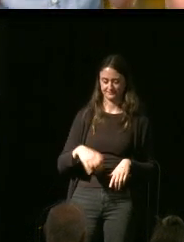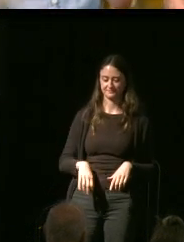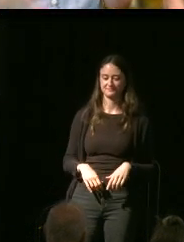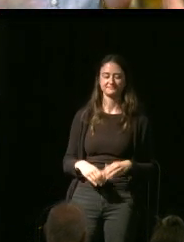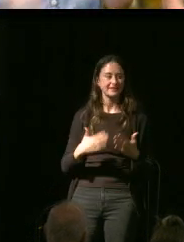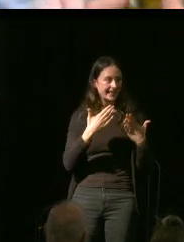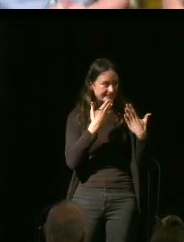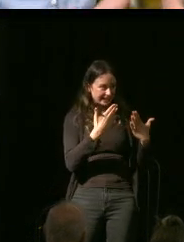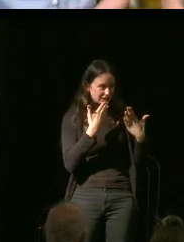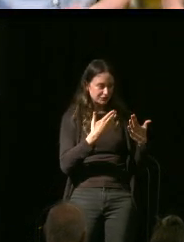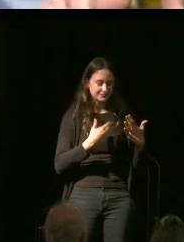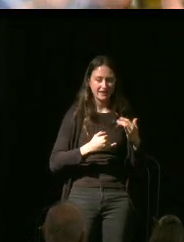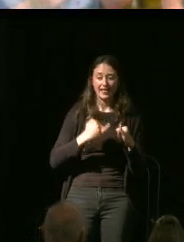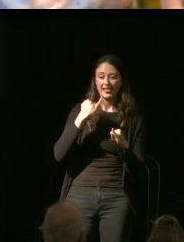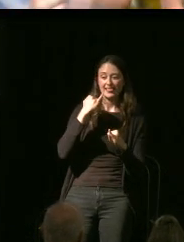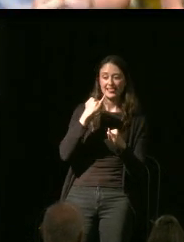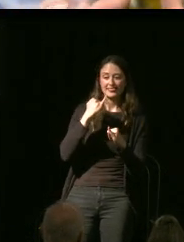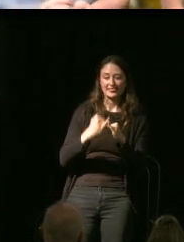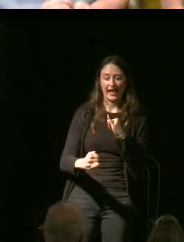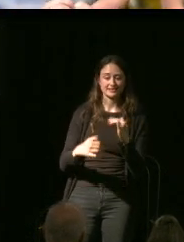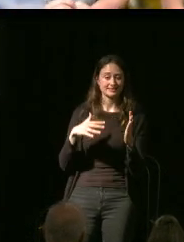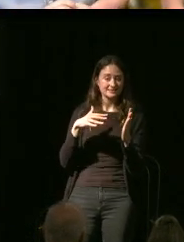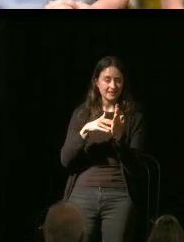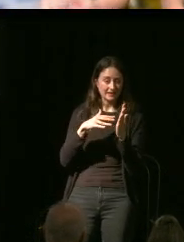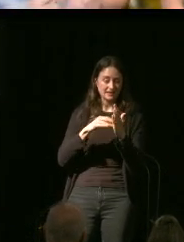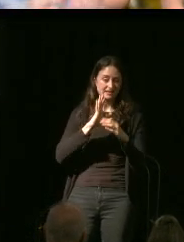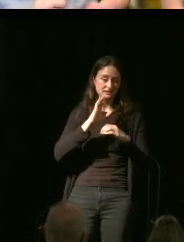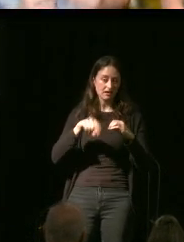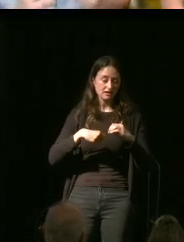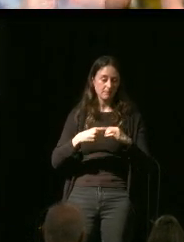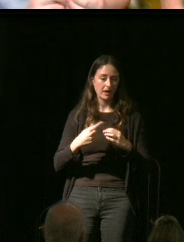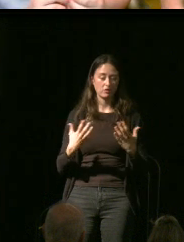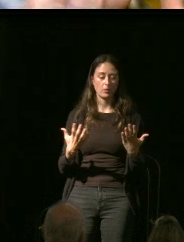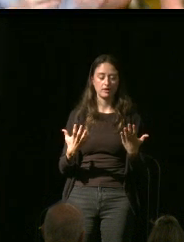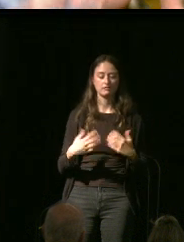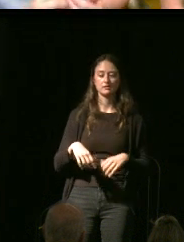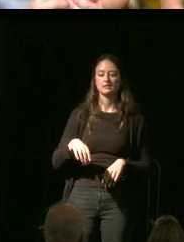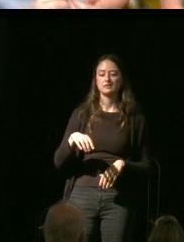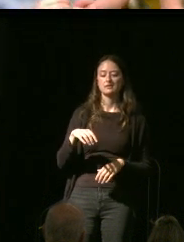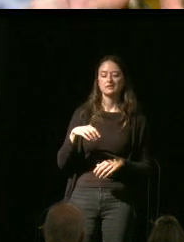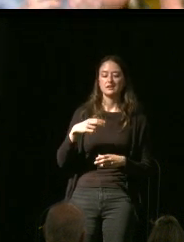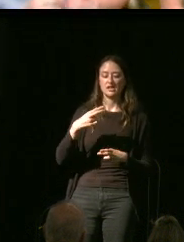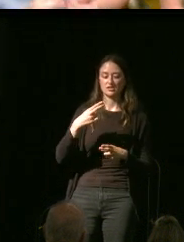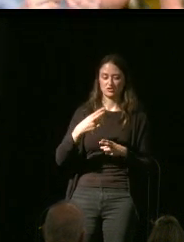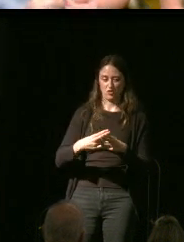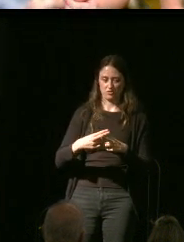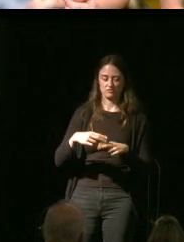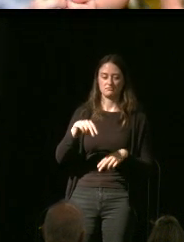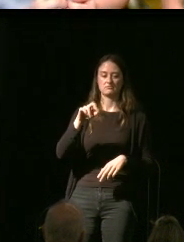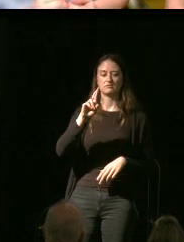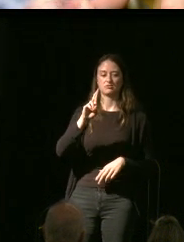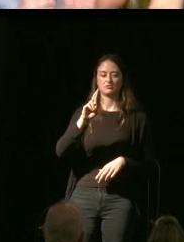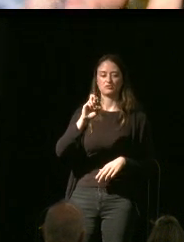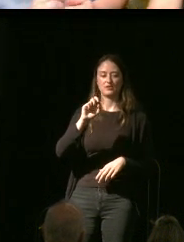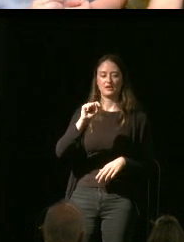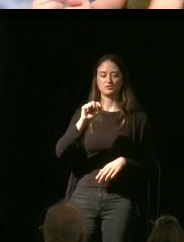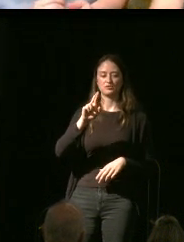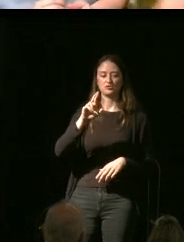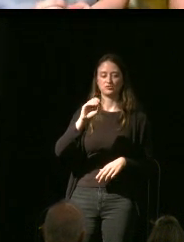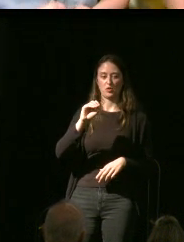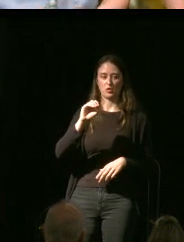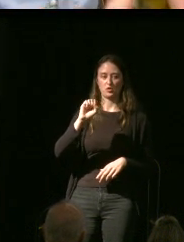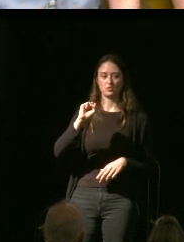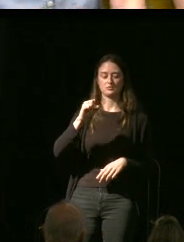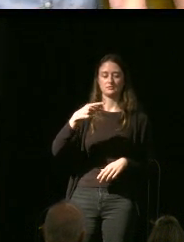final study we're going to talk about today is the retrospective natural history of Usher syndrome in Louisiana, which took place